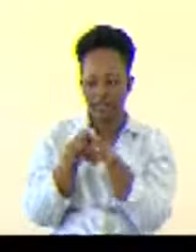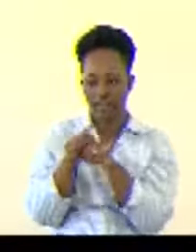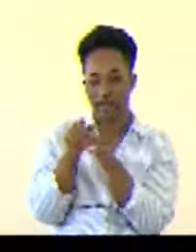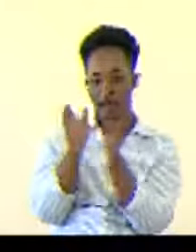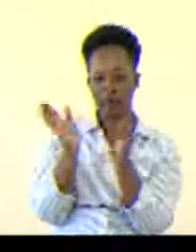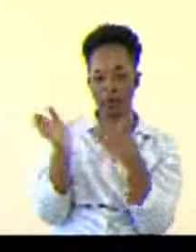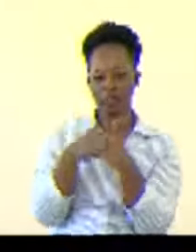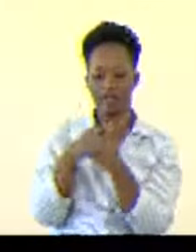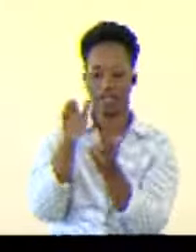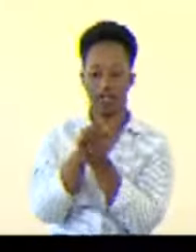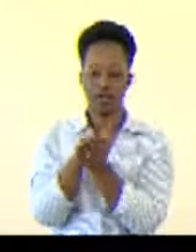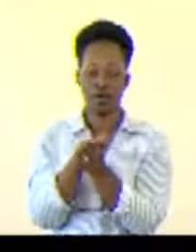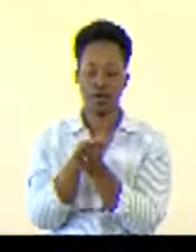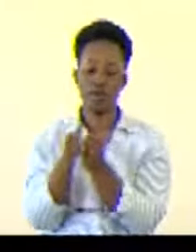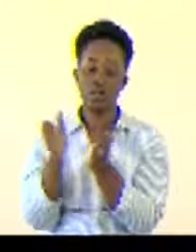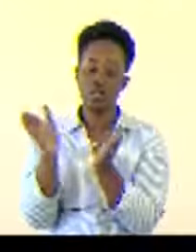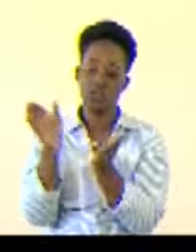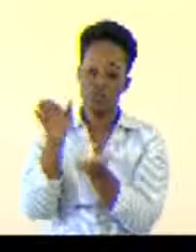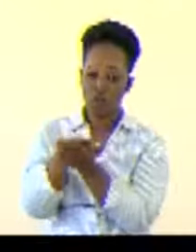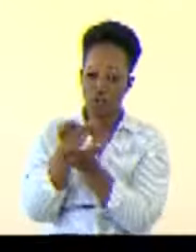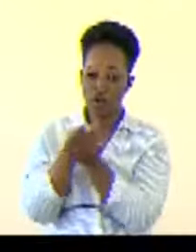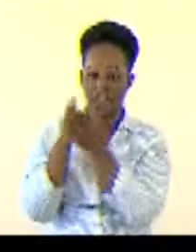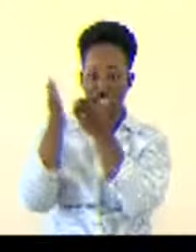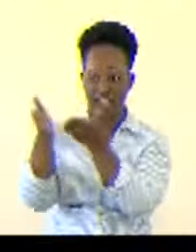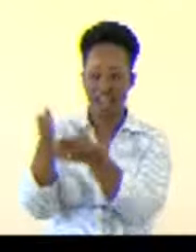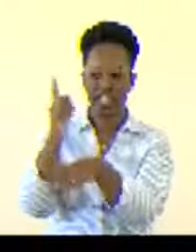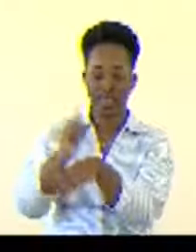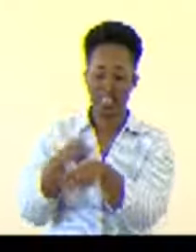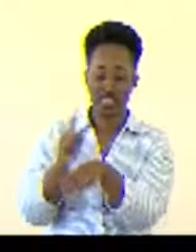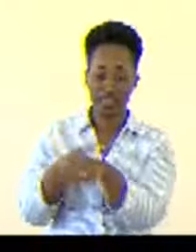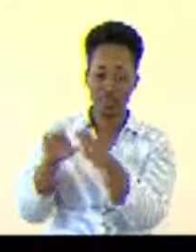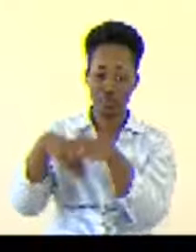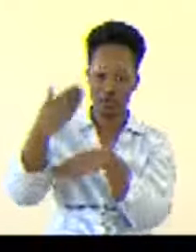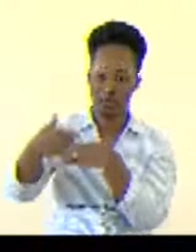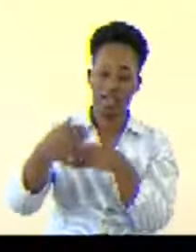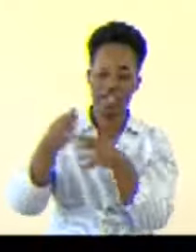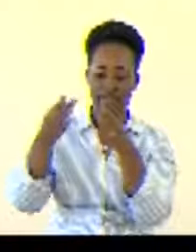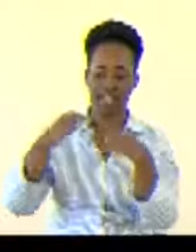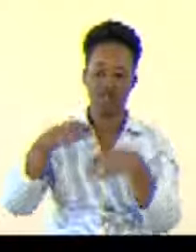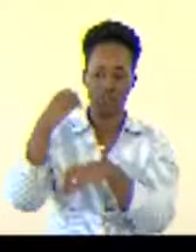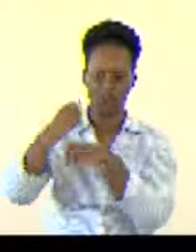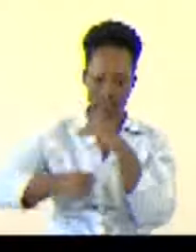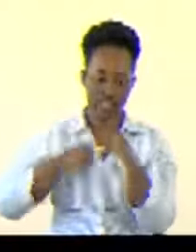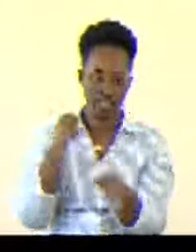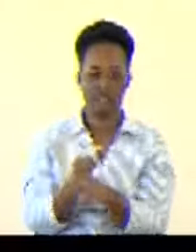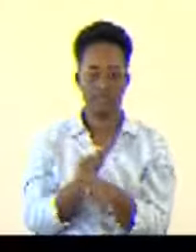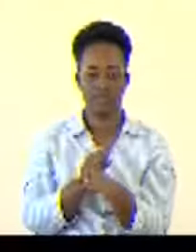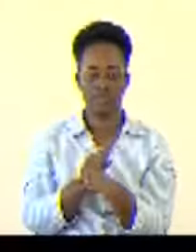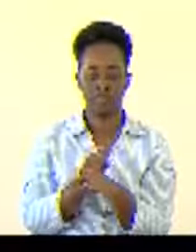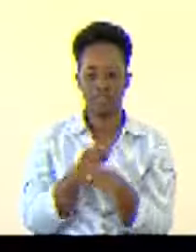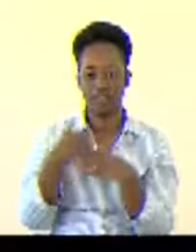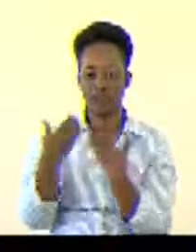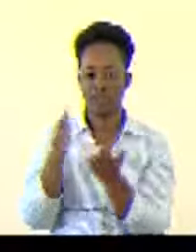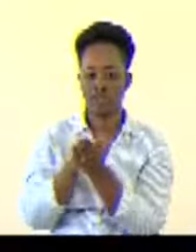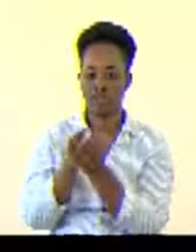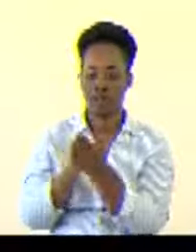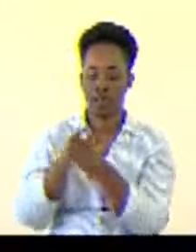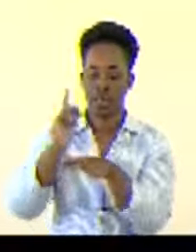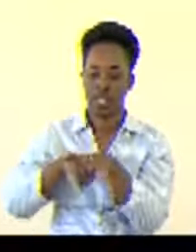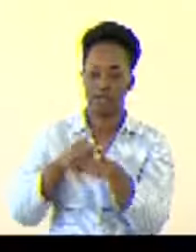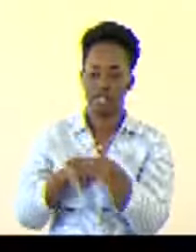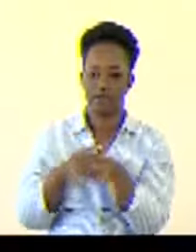trading financial year or trading period. That stock at the end of the given trading period, when we are using